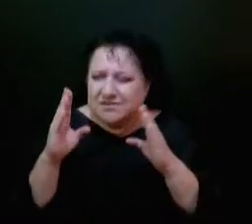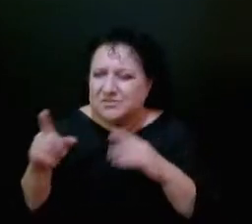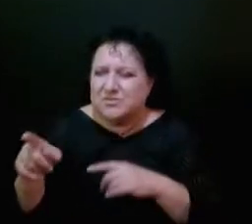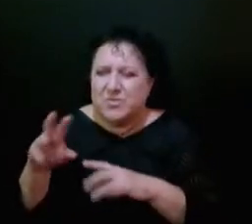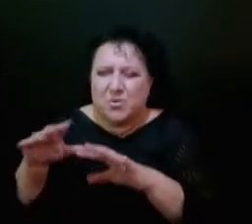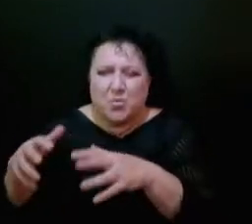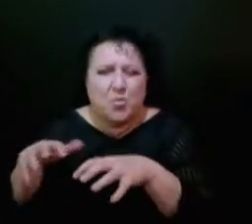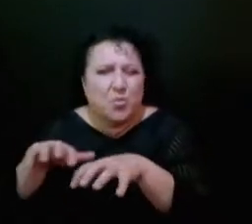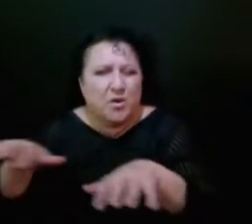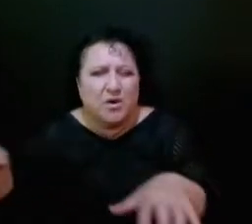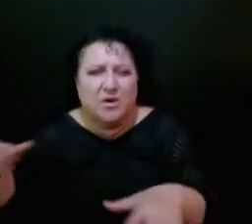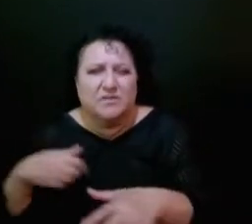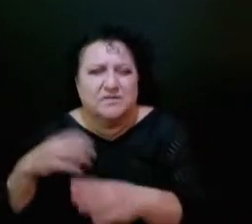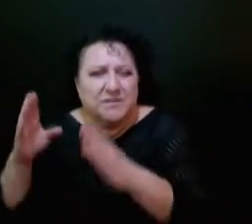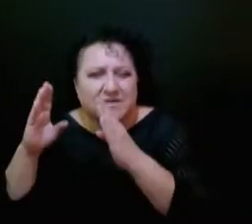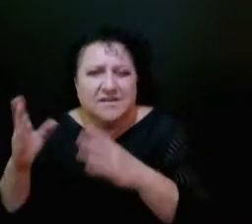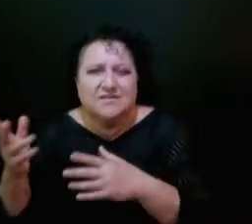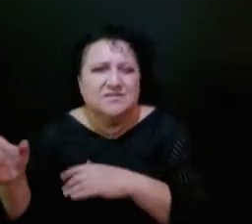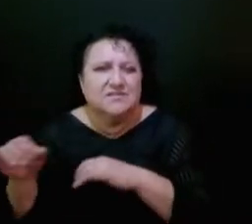if you want to sing with somebody.